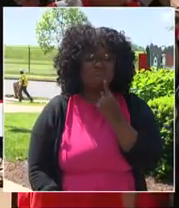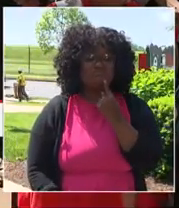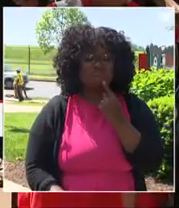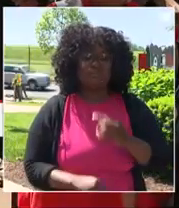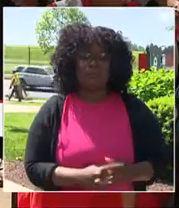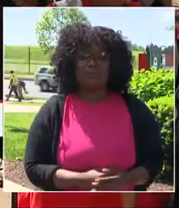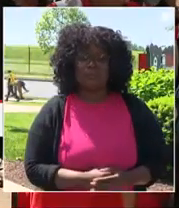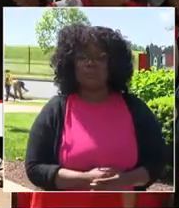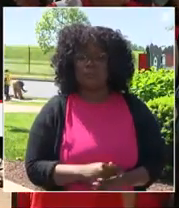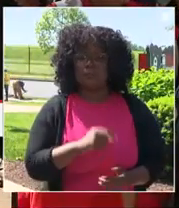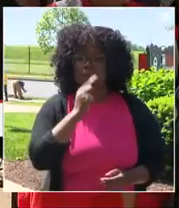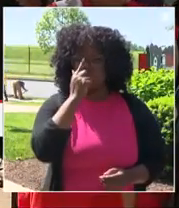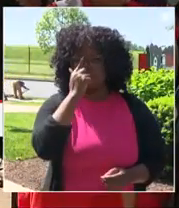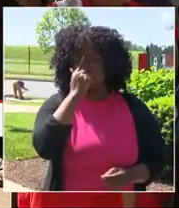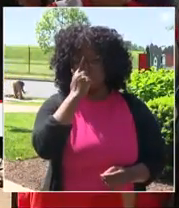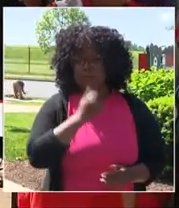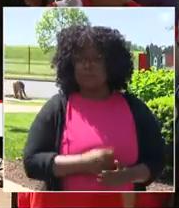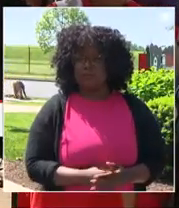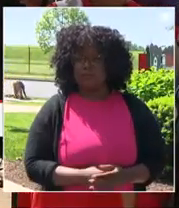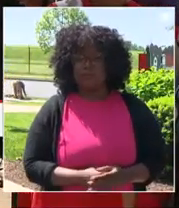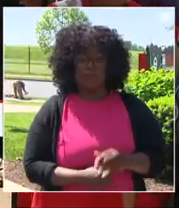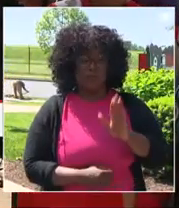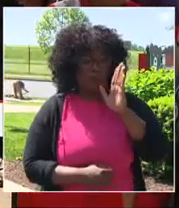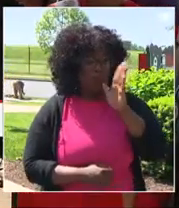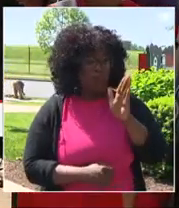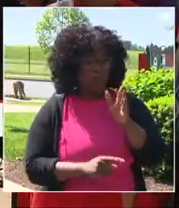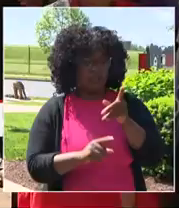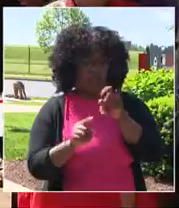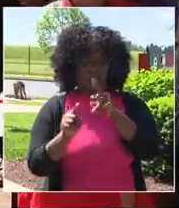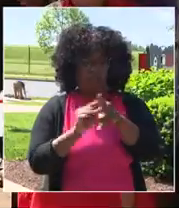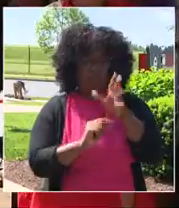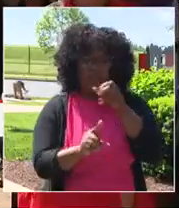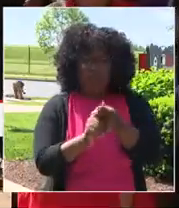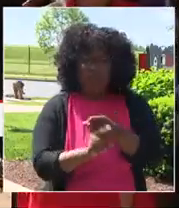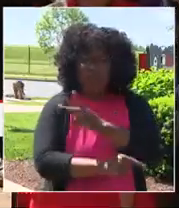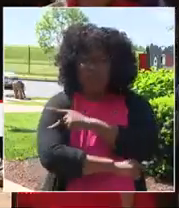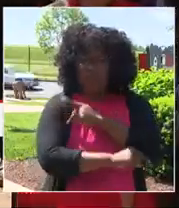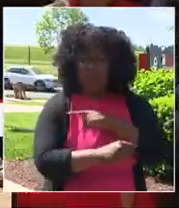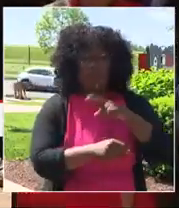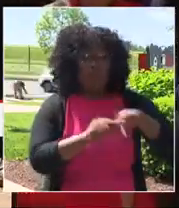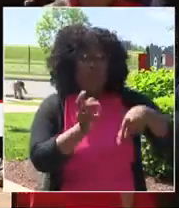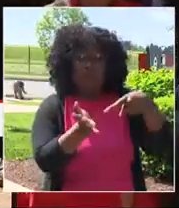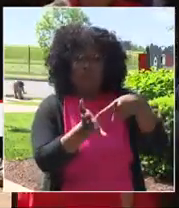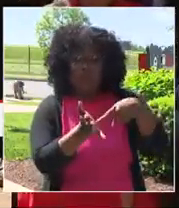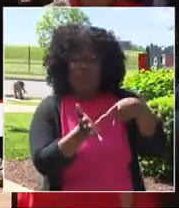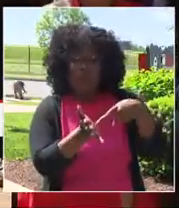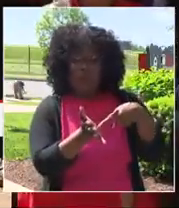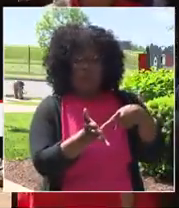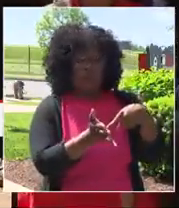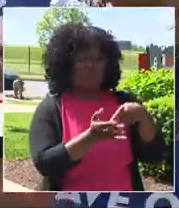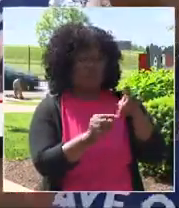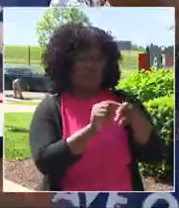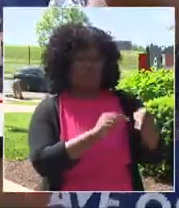our region cannot afford this. Thank you very much.